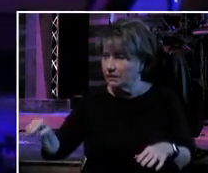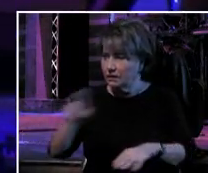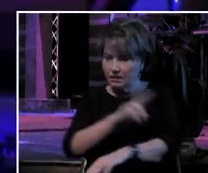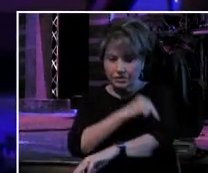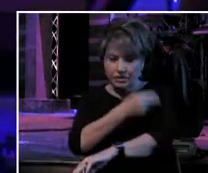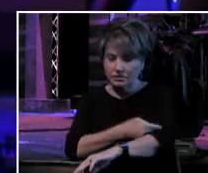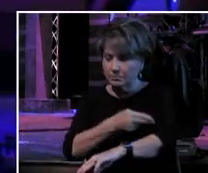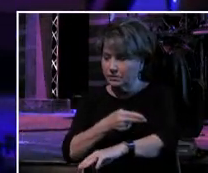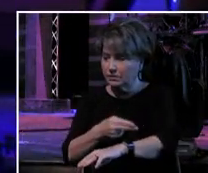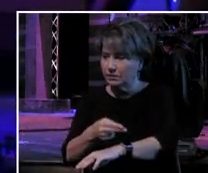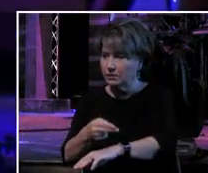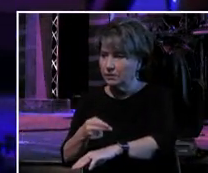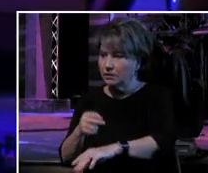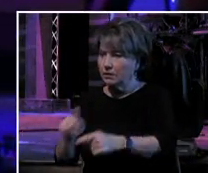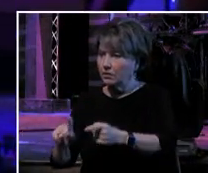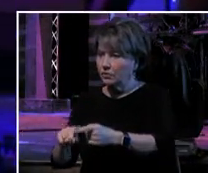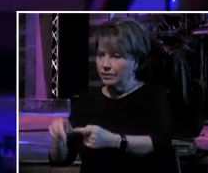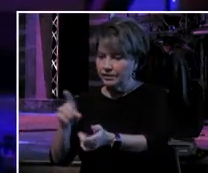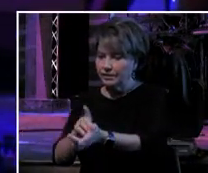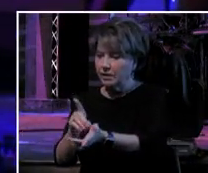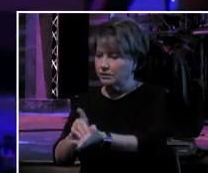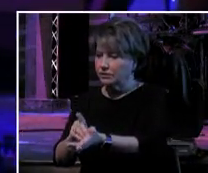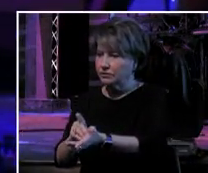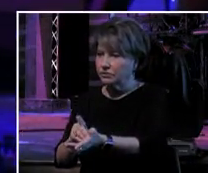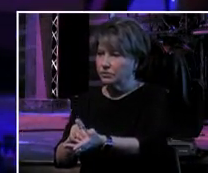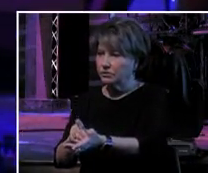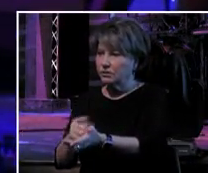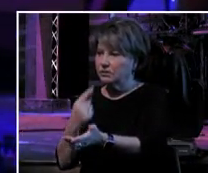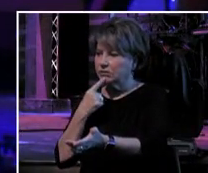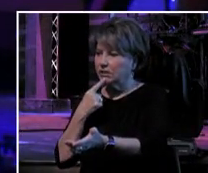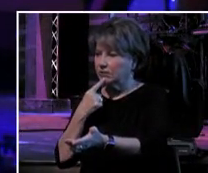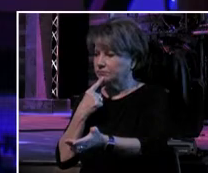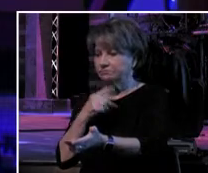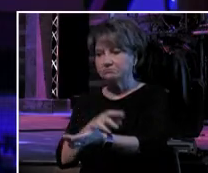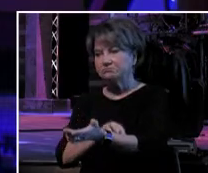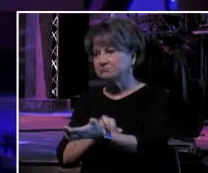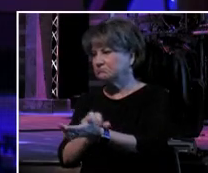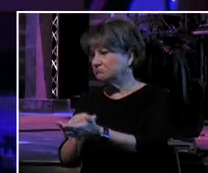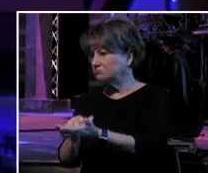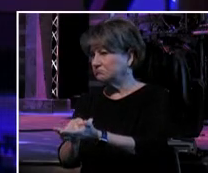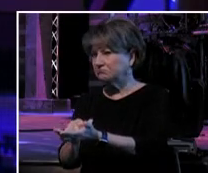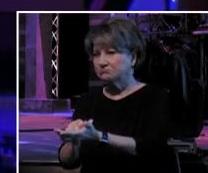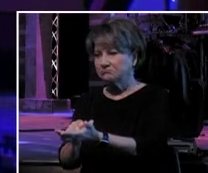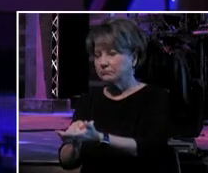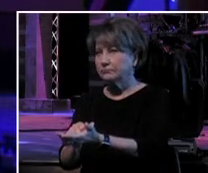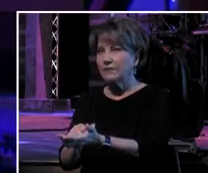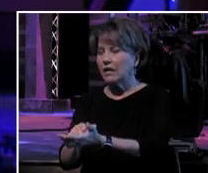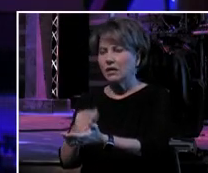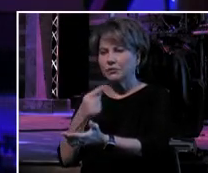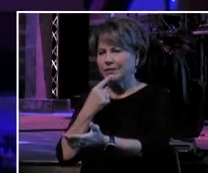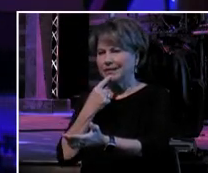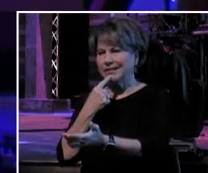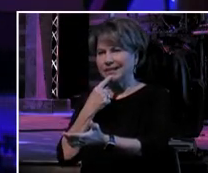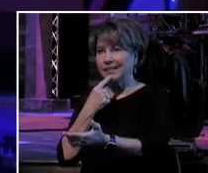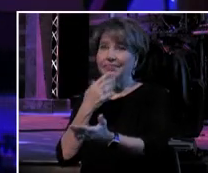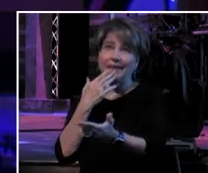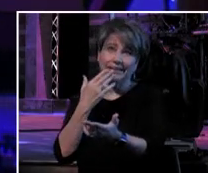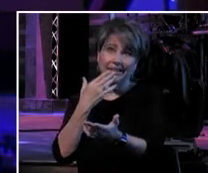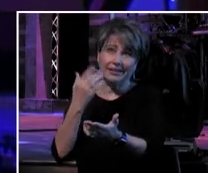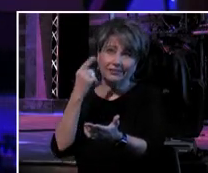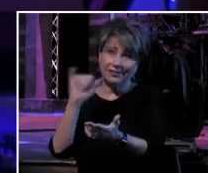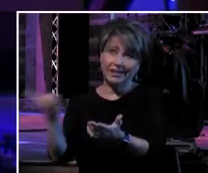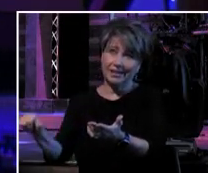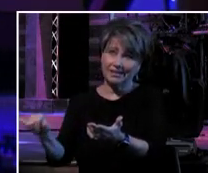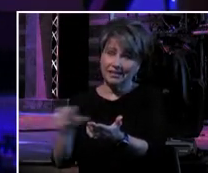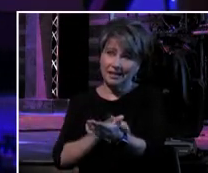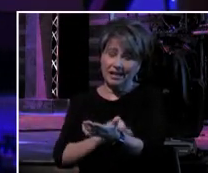got that news. And we sobbed, okay? We don't go, oh, thank you, Jesus, for this. We didn't. We